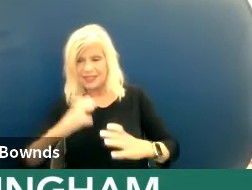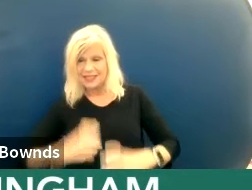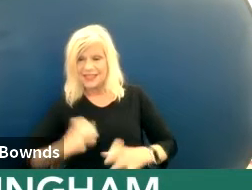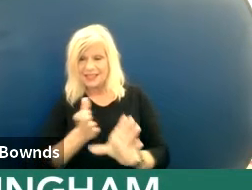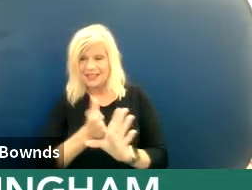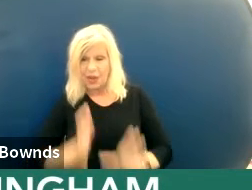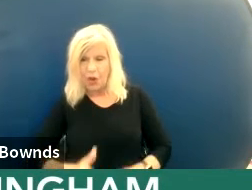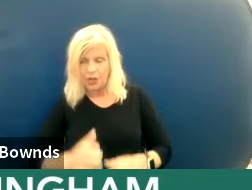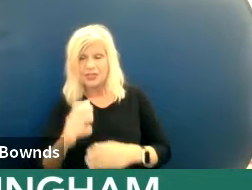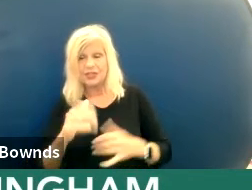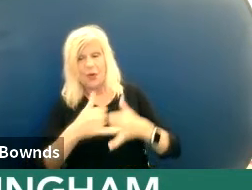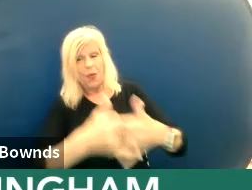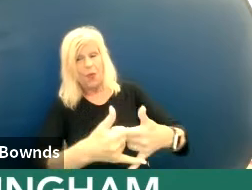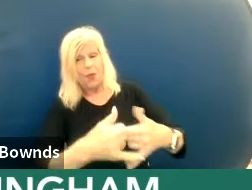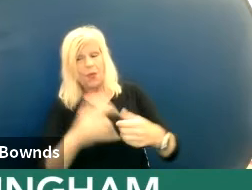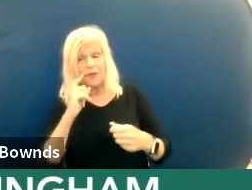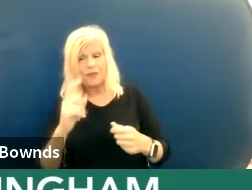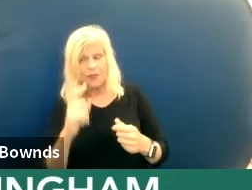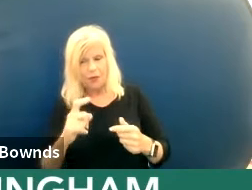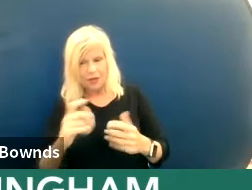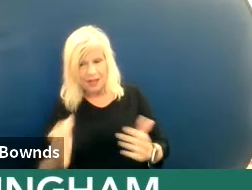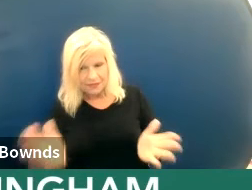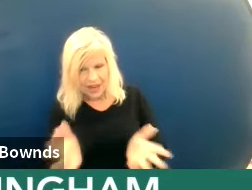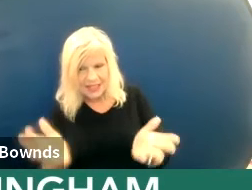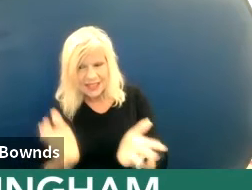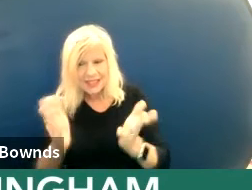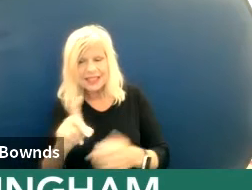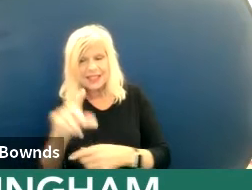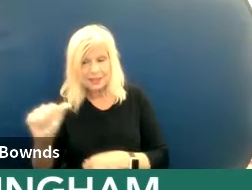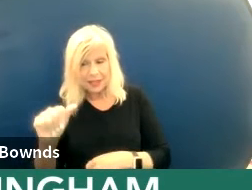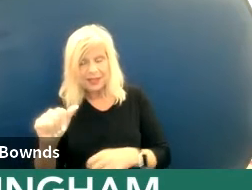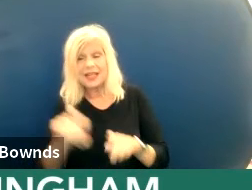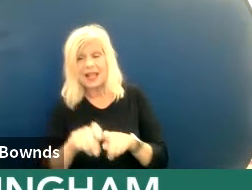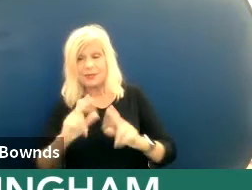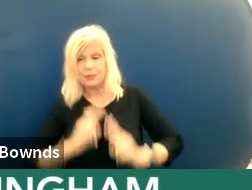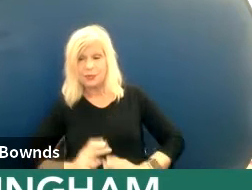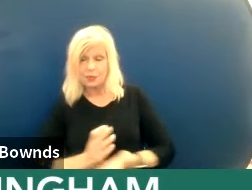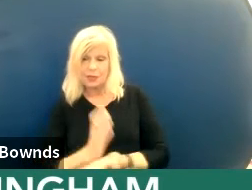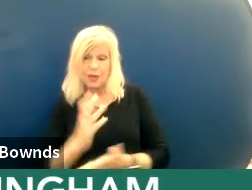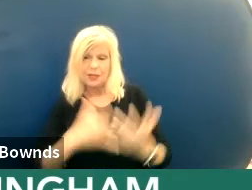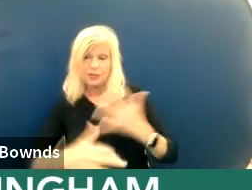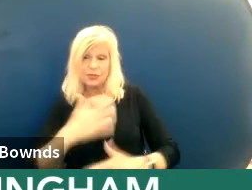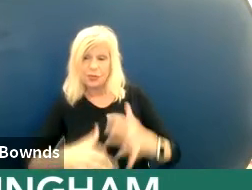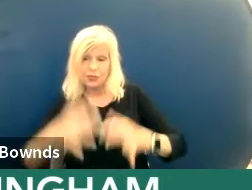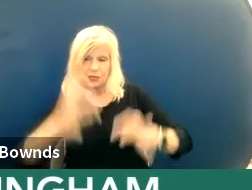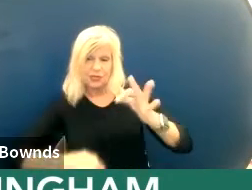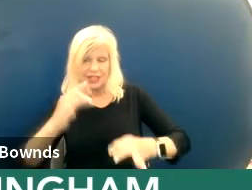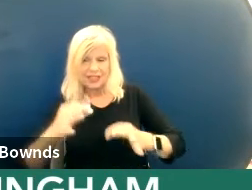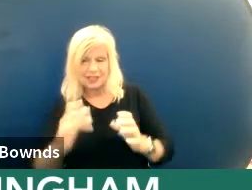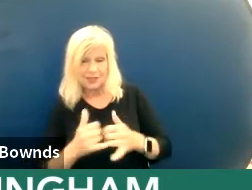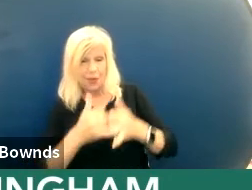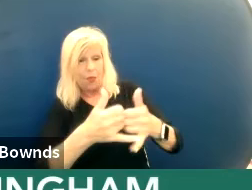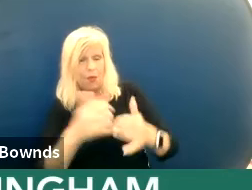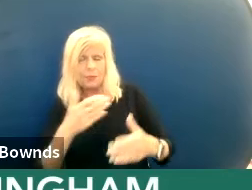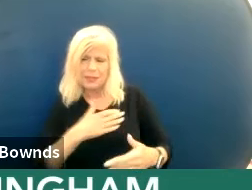Psychologist Award for Advancing Disability and as a Human Rights and Social Justice Issue Award. Please